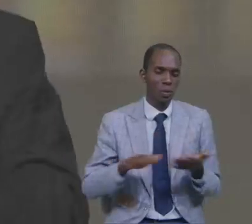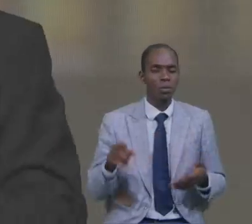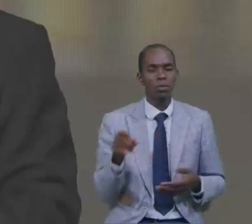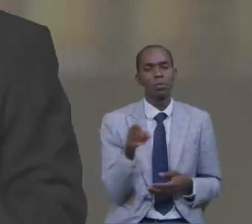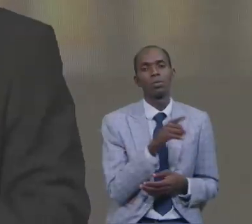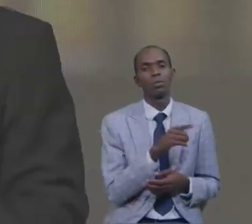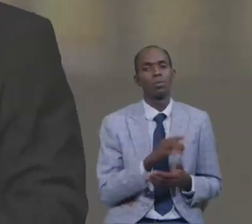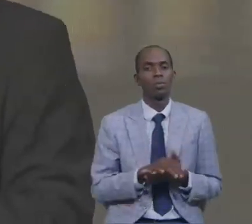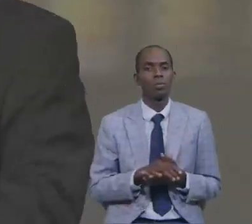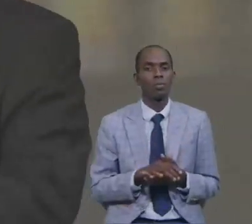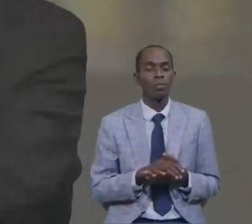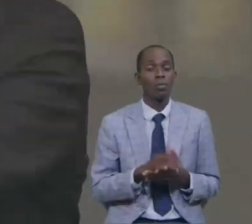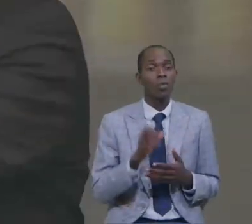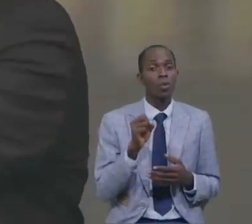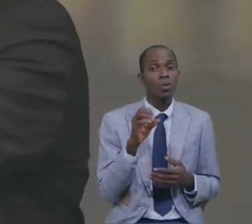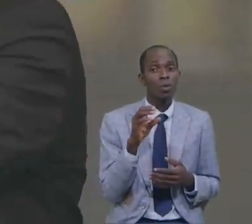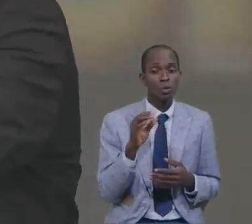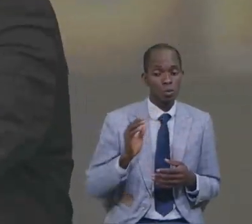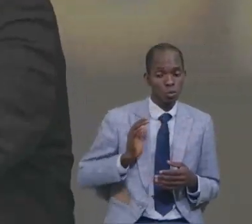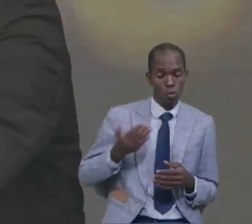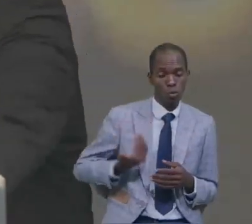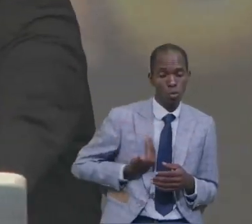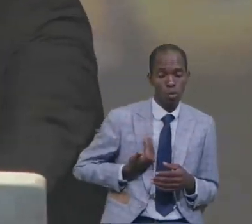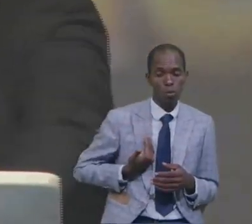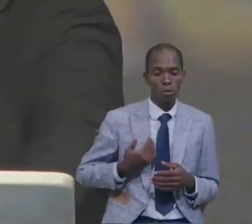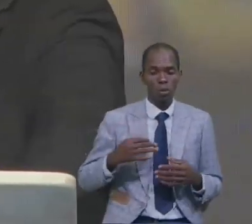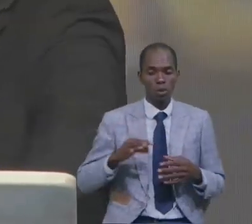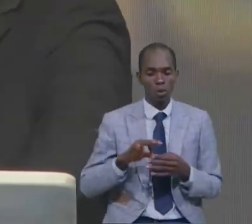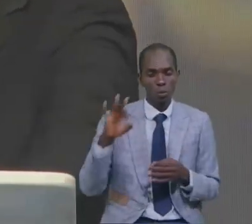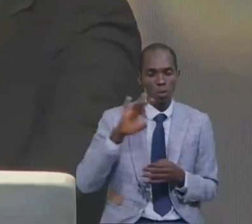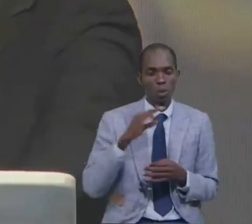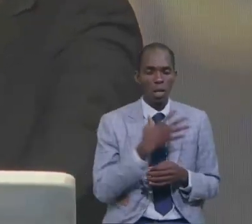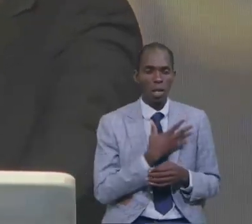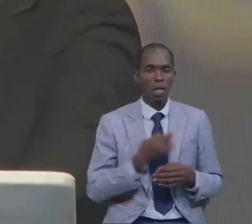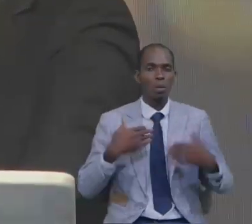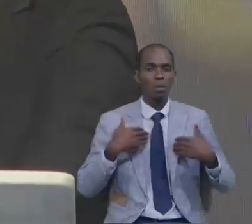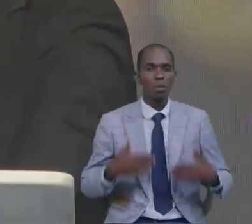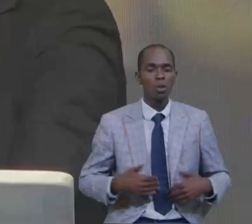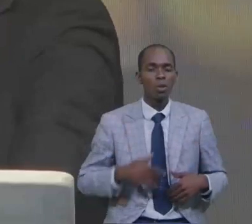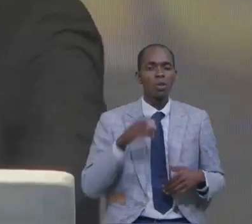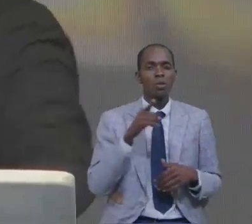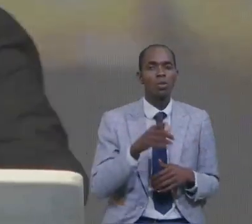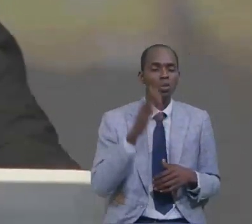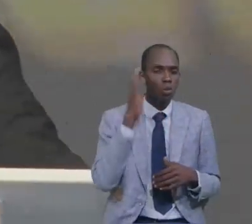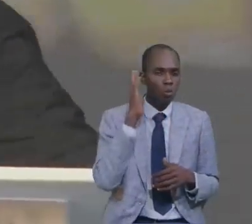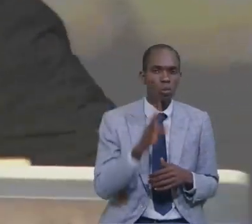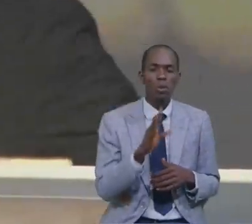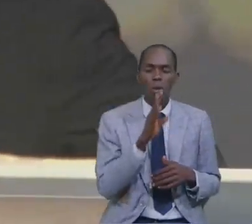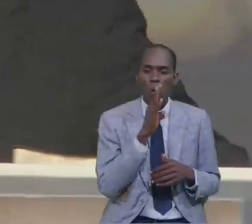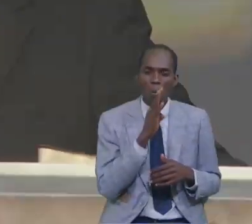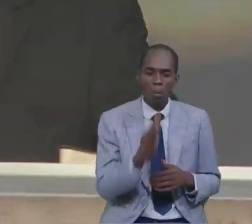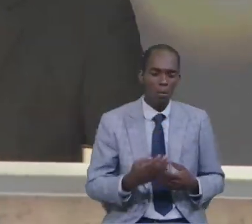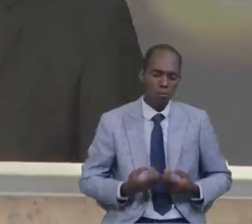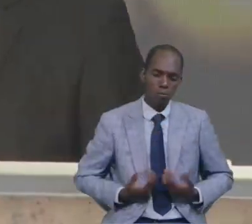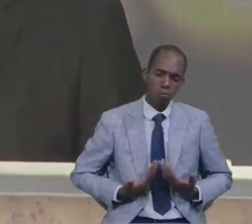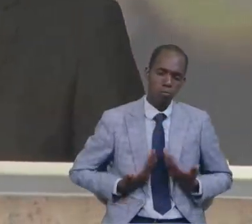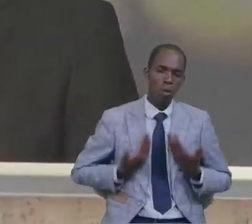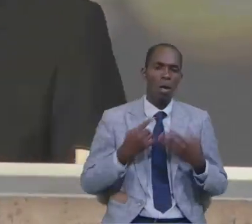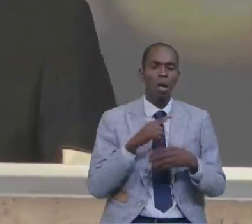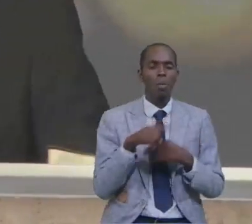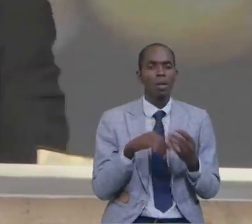passionate about that. You will not only say, I believe it, you will experience